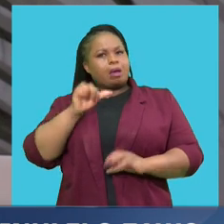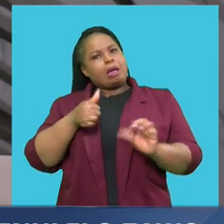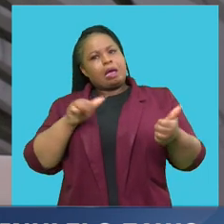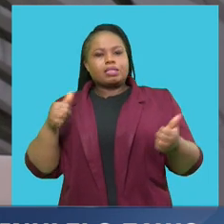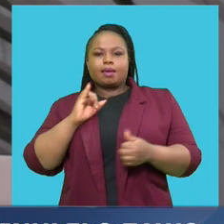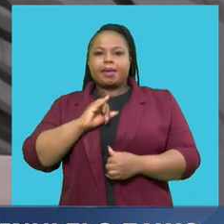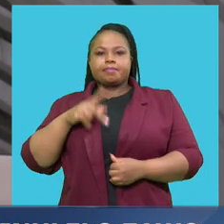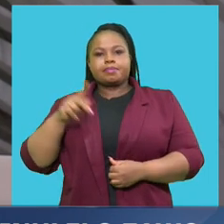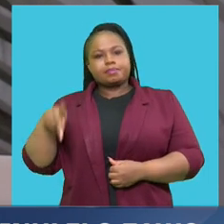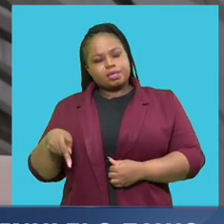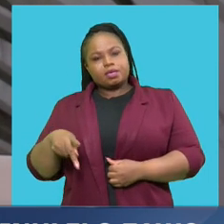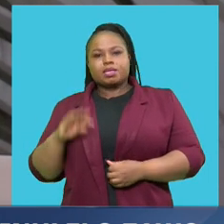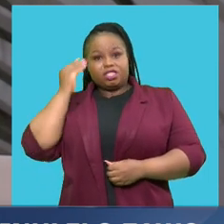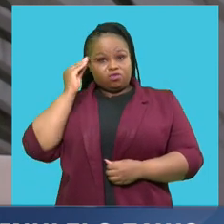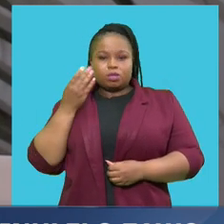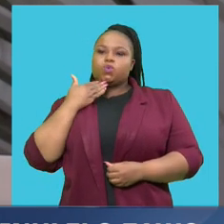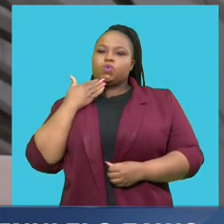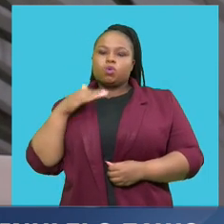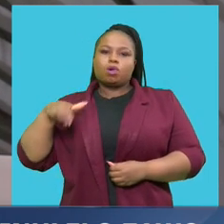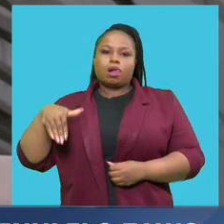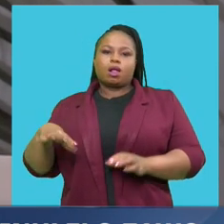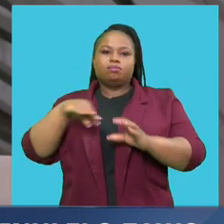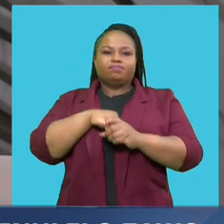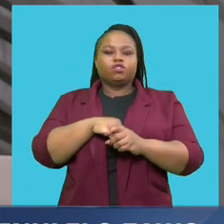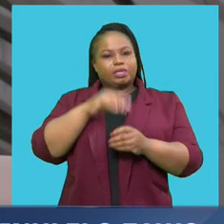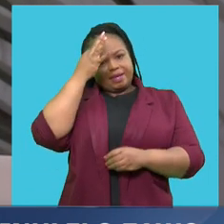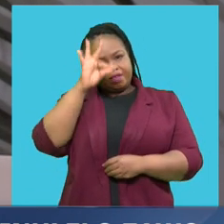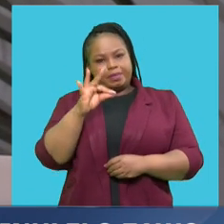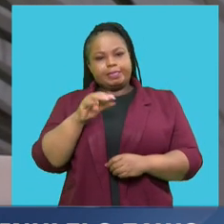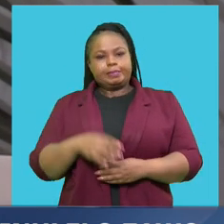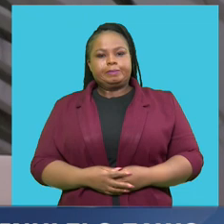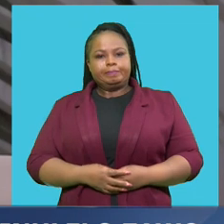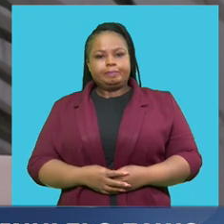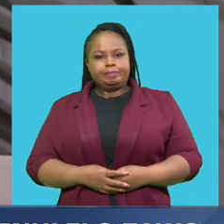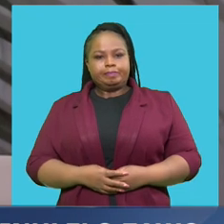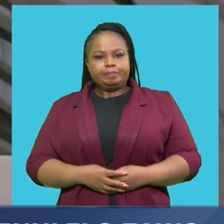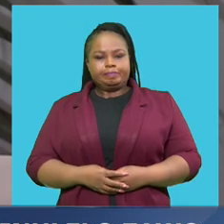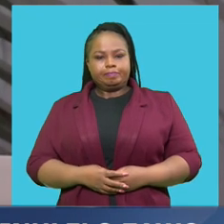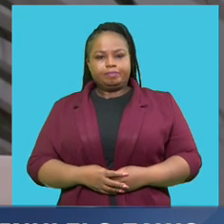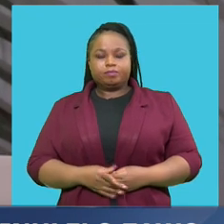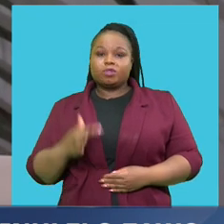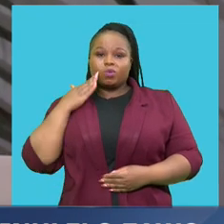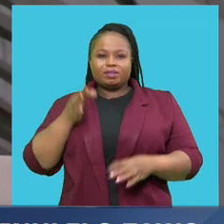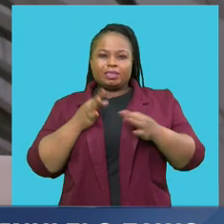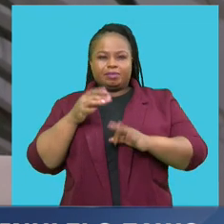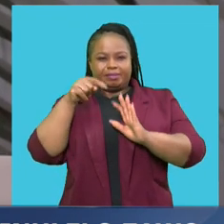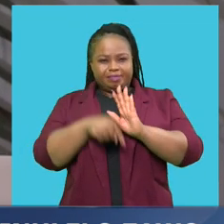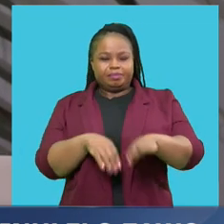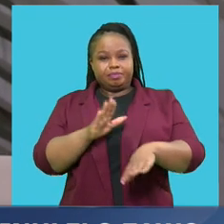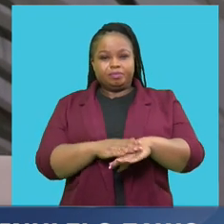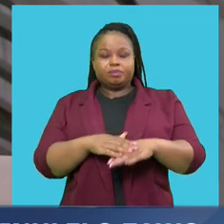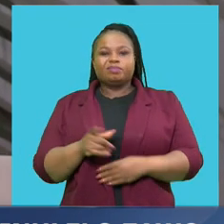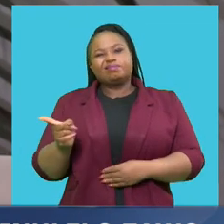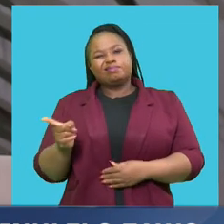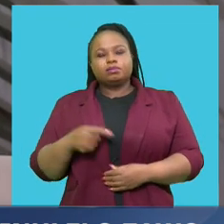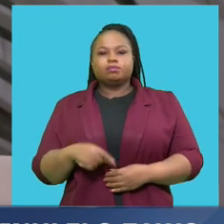independent power producers that are not part of the government initiative. Equkumbela intetho yakhe